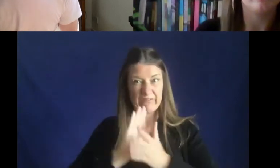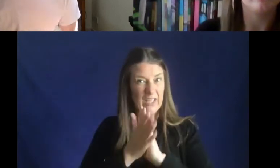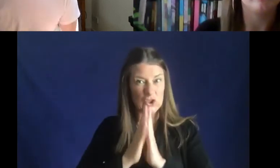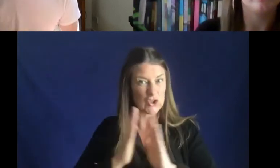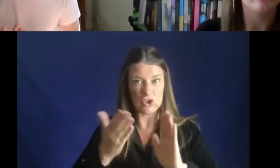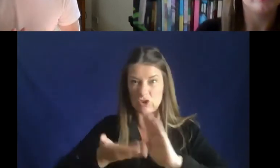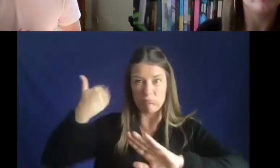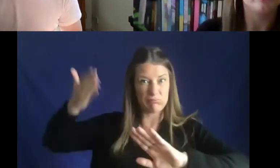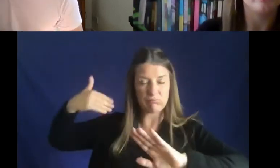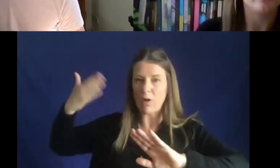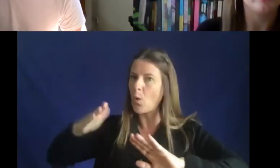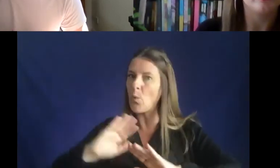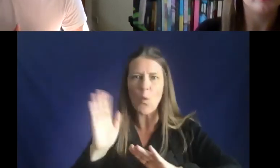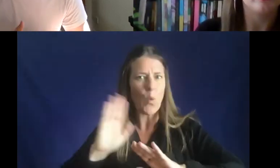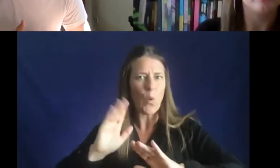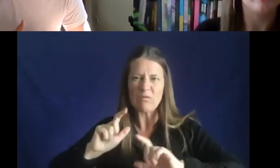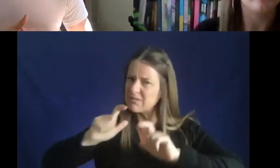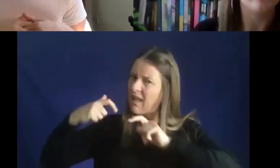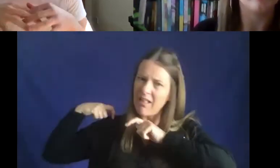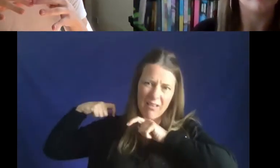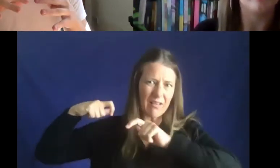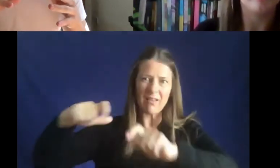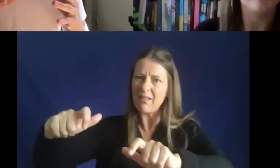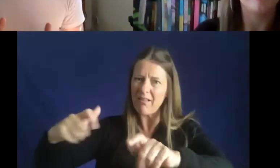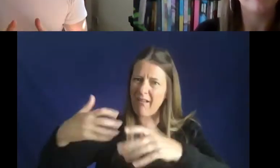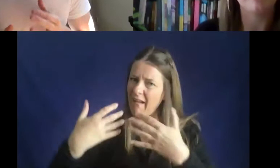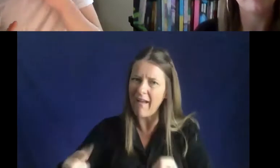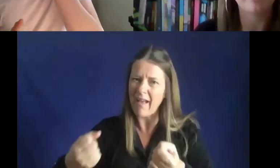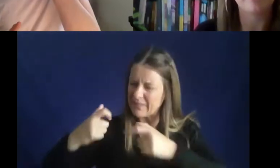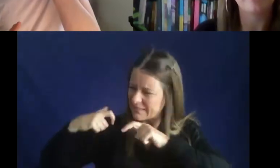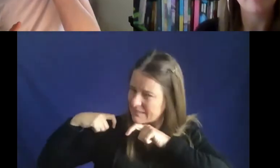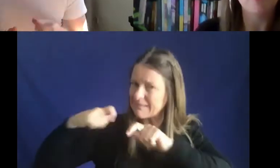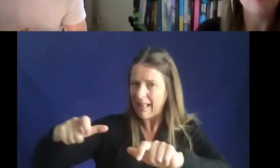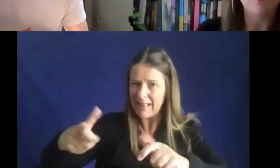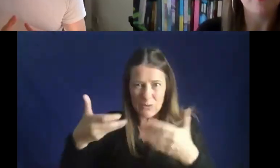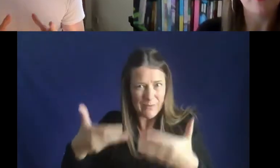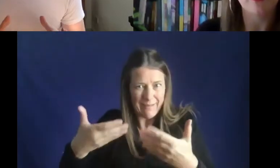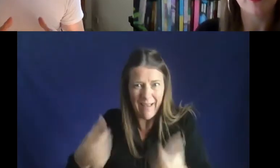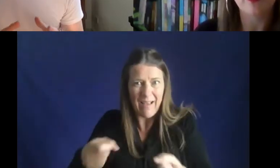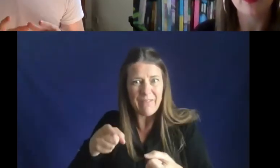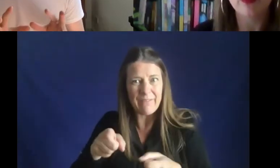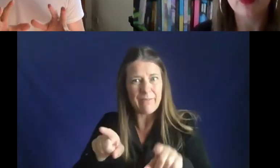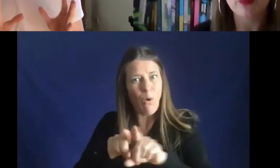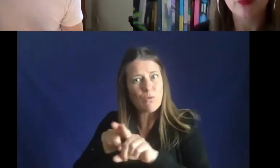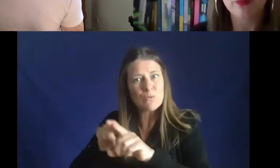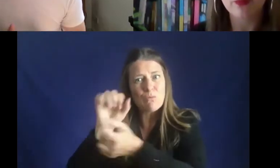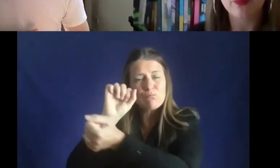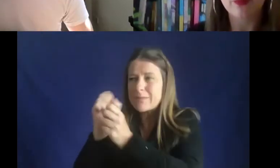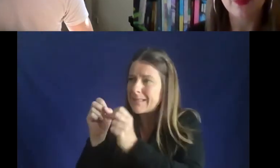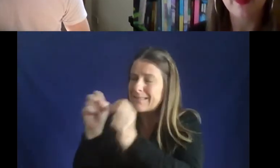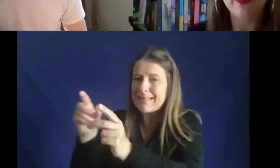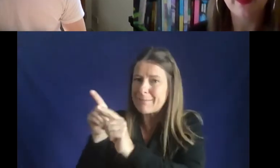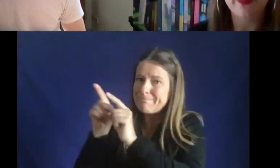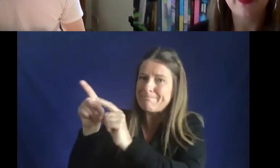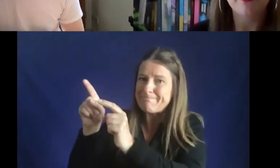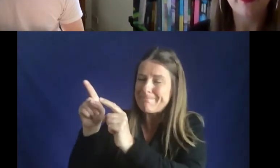alive, but in particular how the prison system and the criminal justice system in America has been molded around